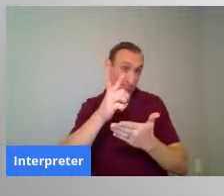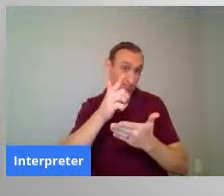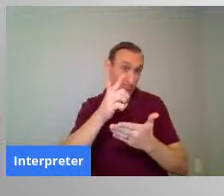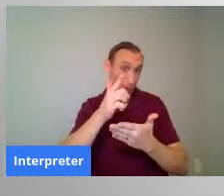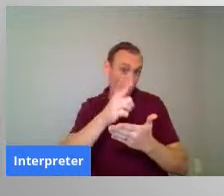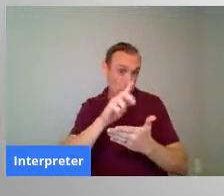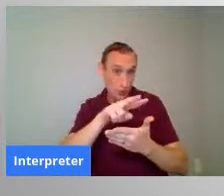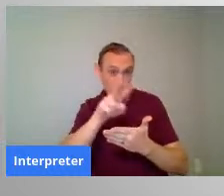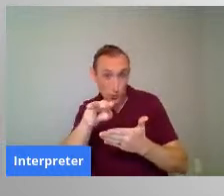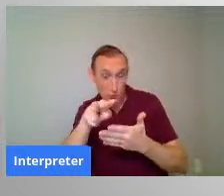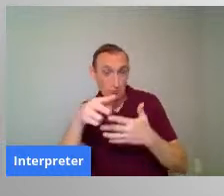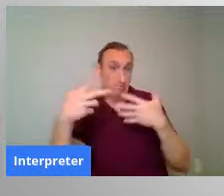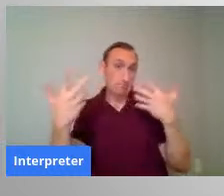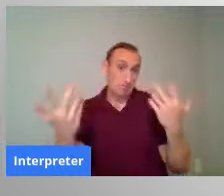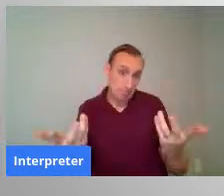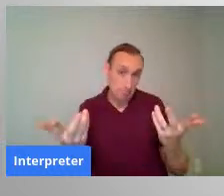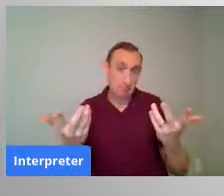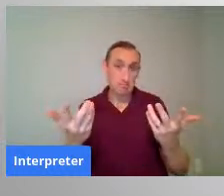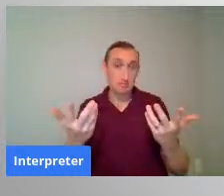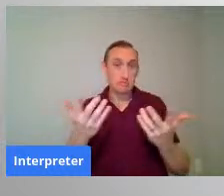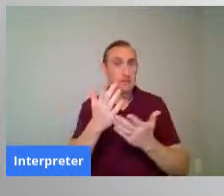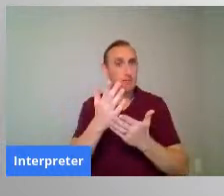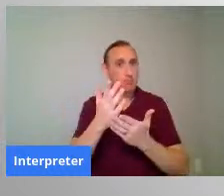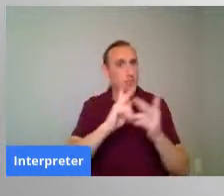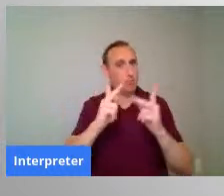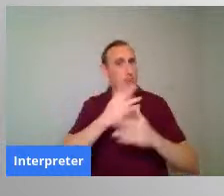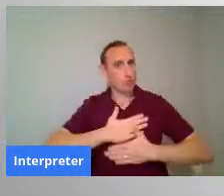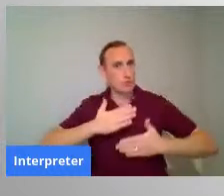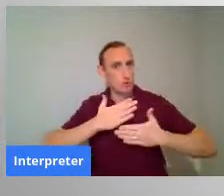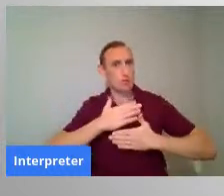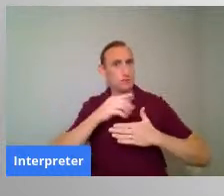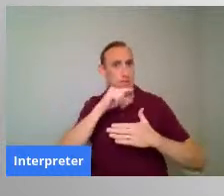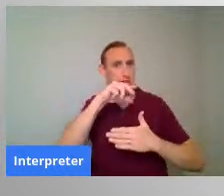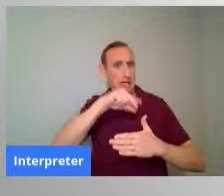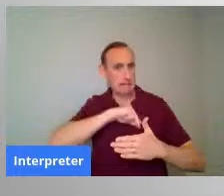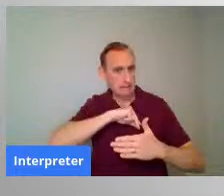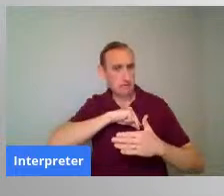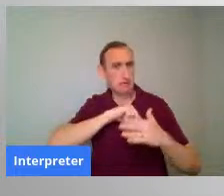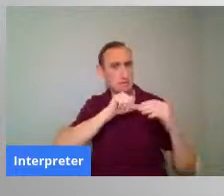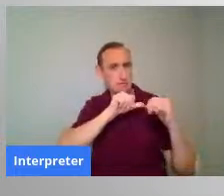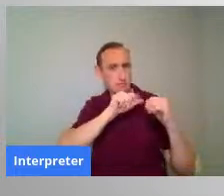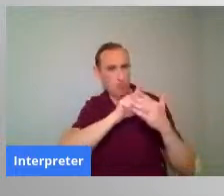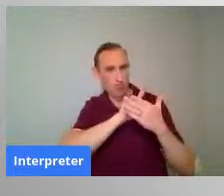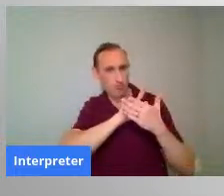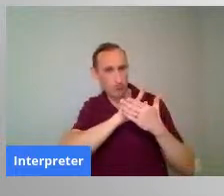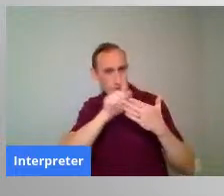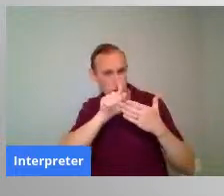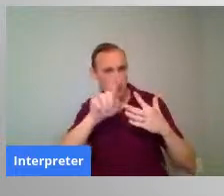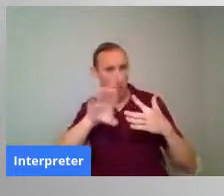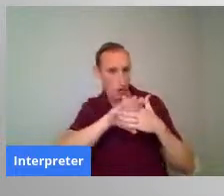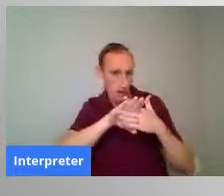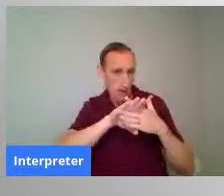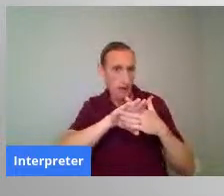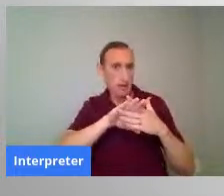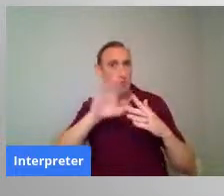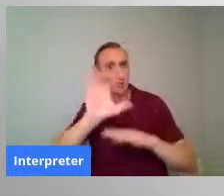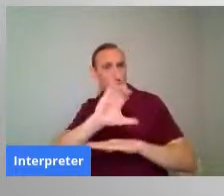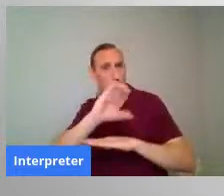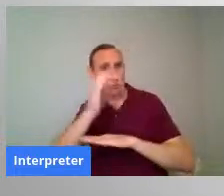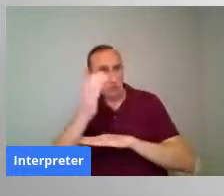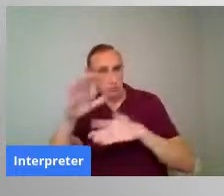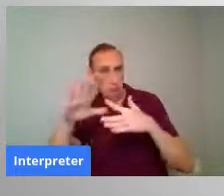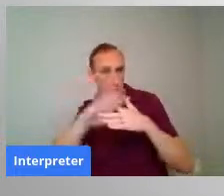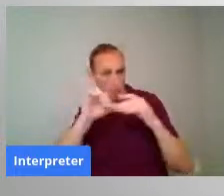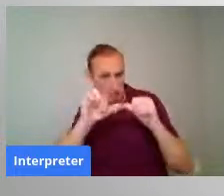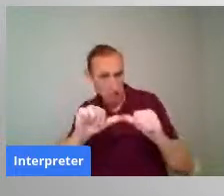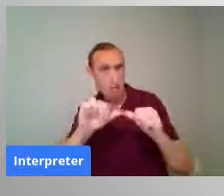Thanksgiving and then the long Christmas break. Not that we couldn't make that note in the future. I just don't